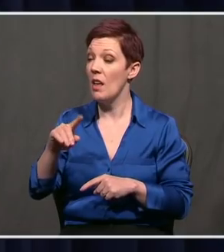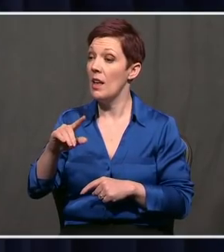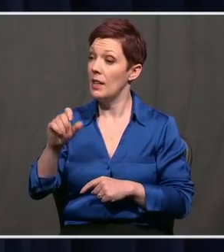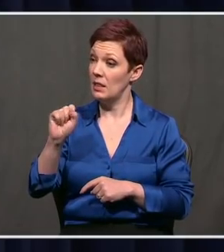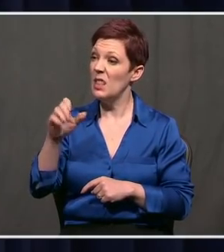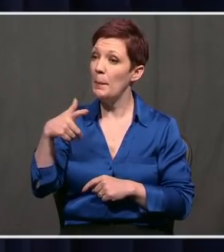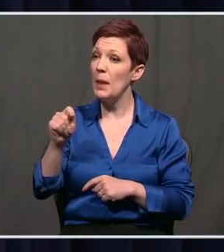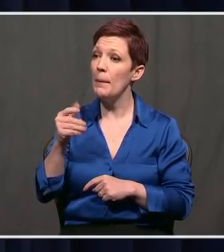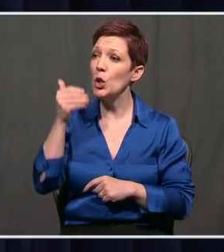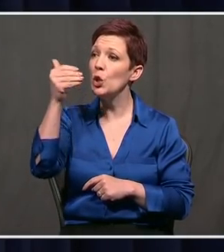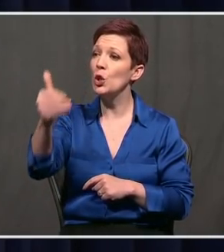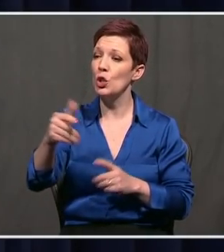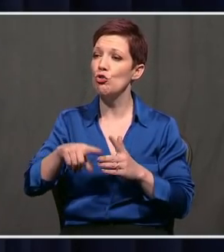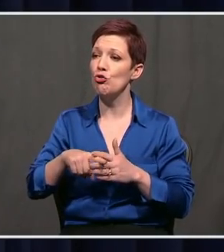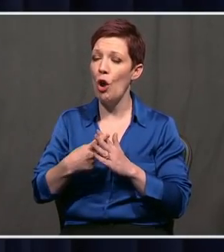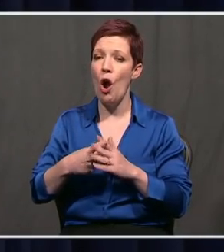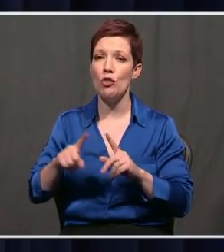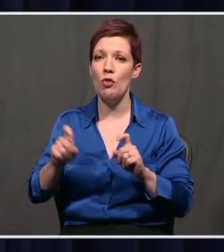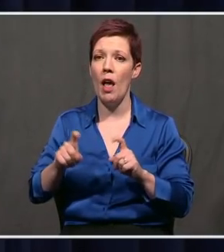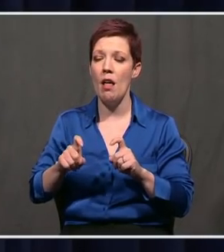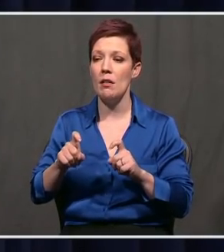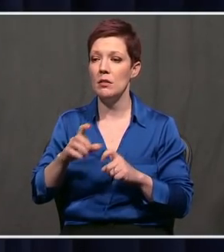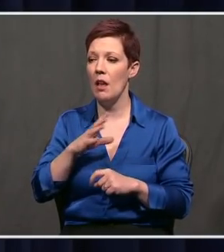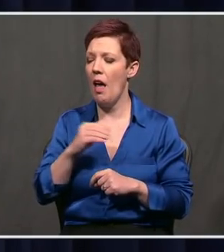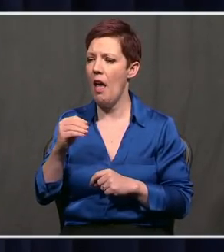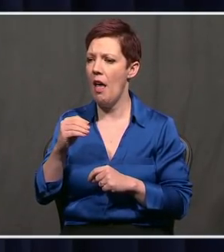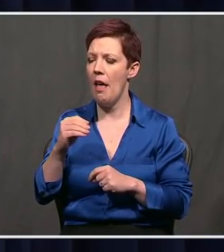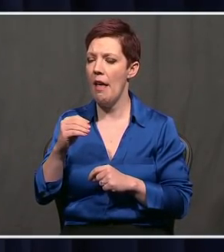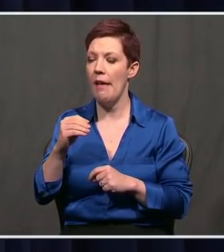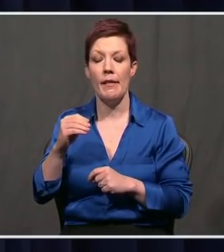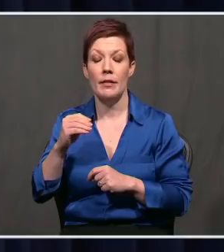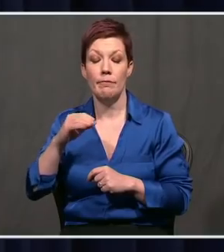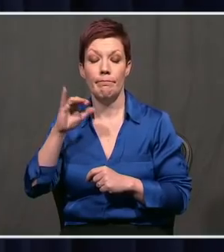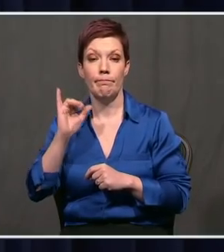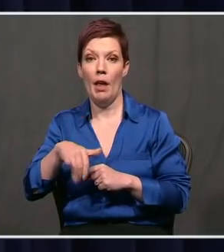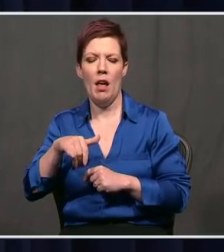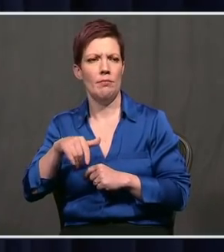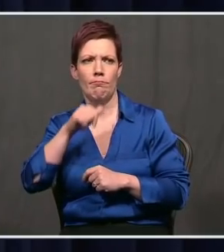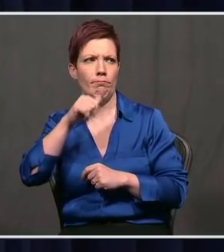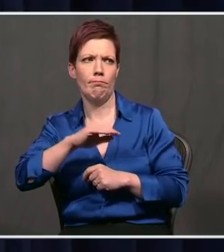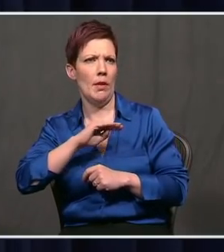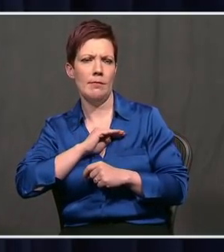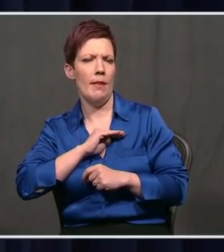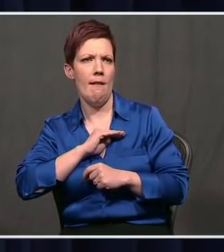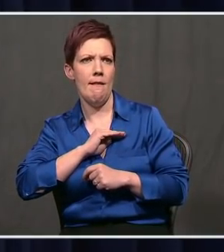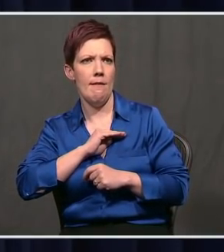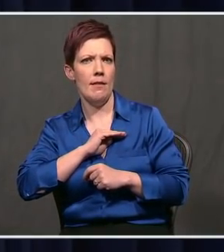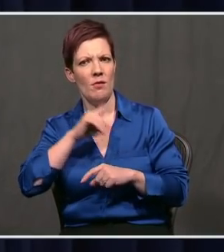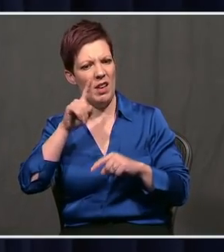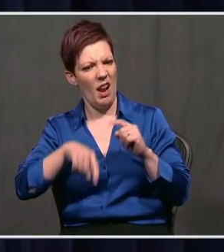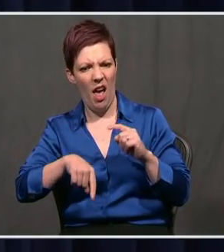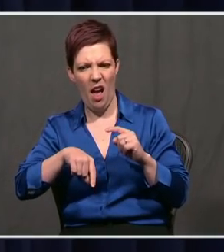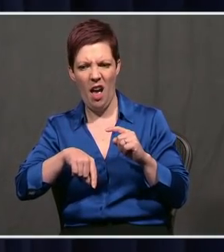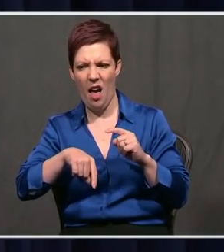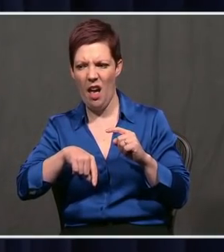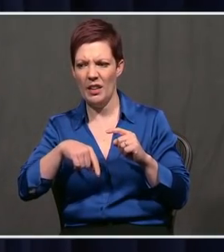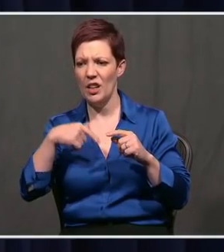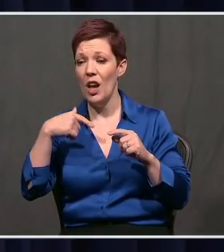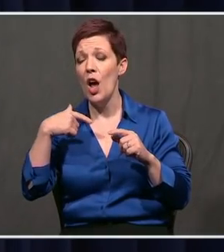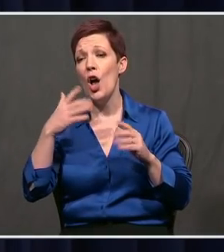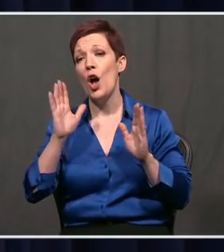unsatisfactory to the secretary at the time. And he said, we just can't have business as usual at this